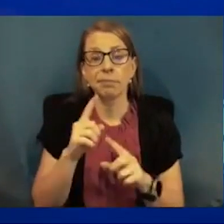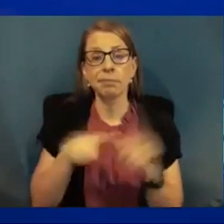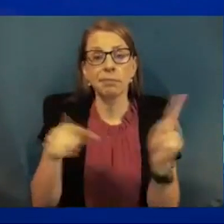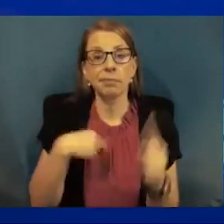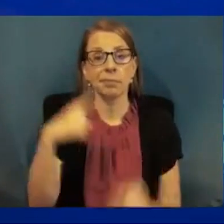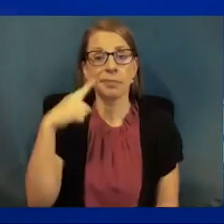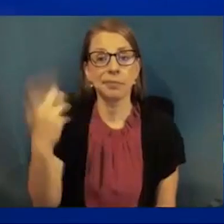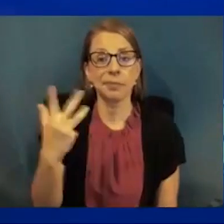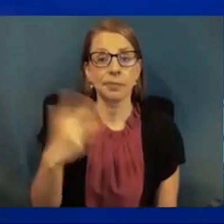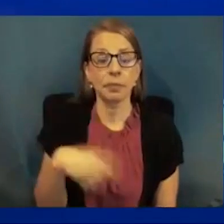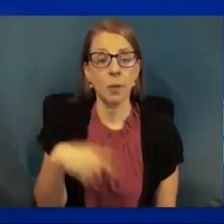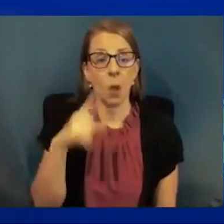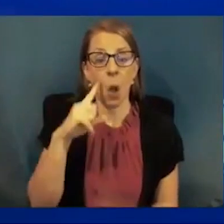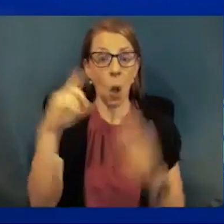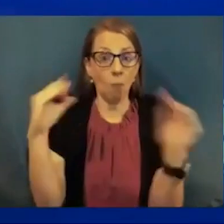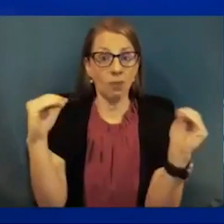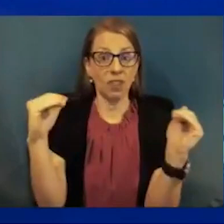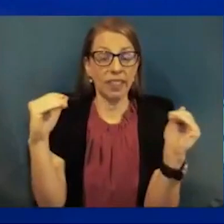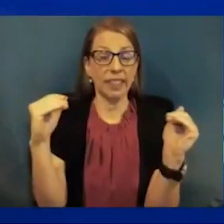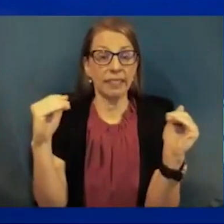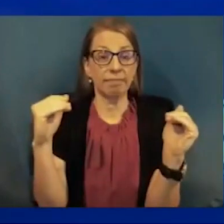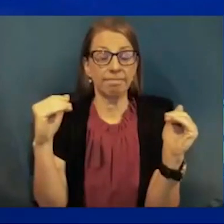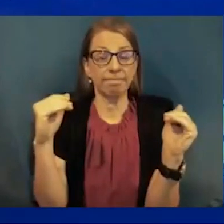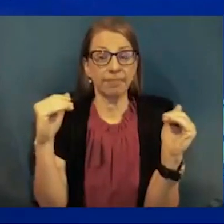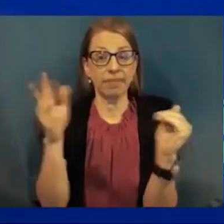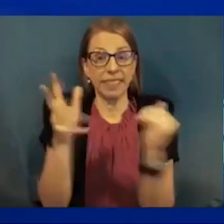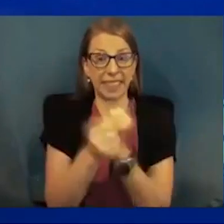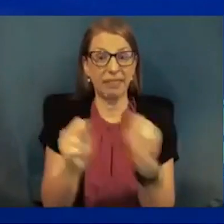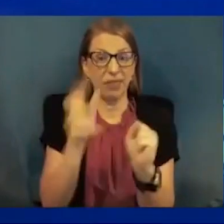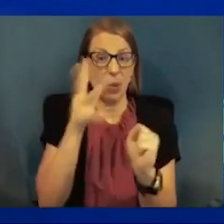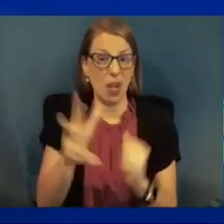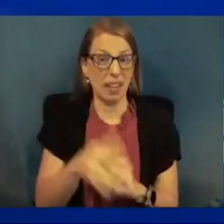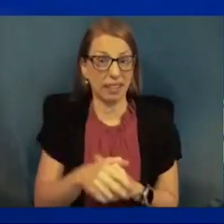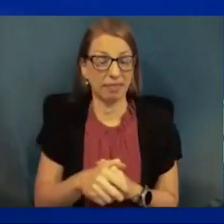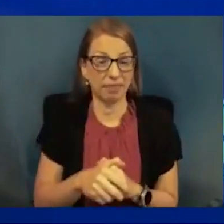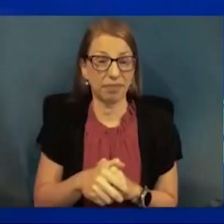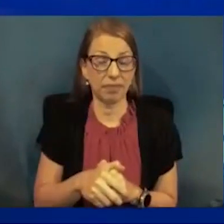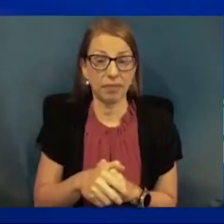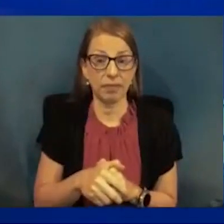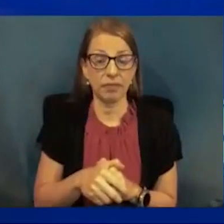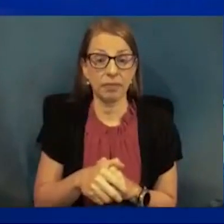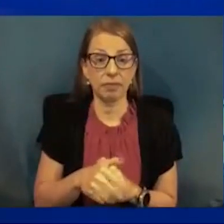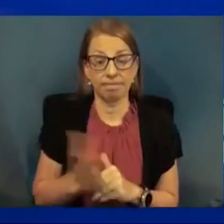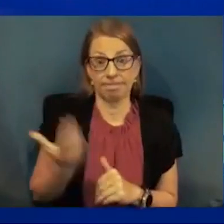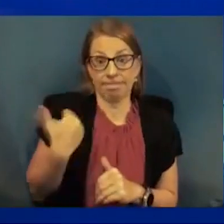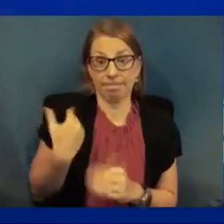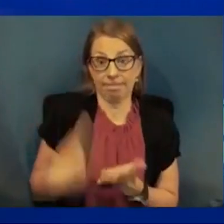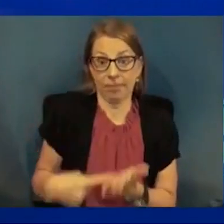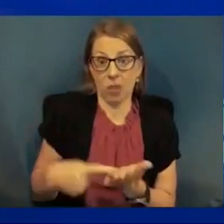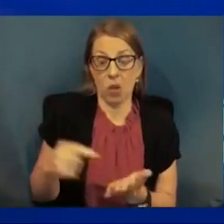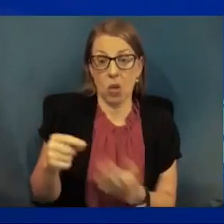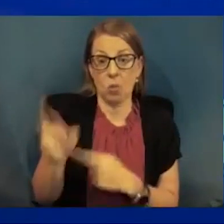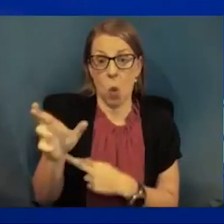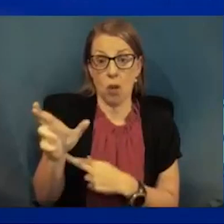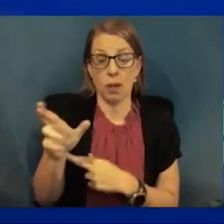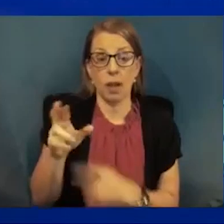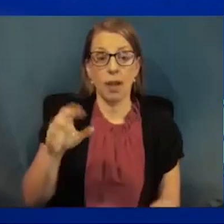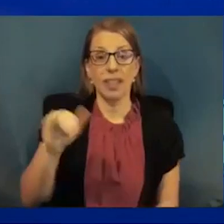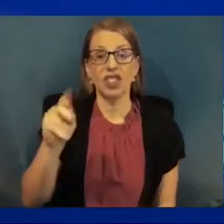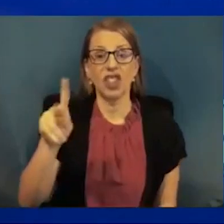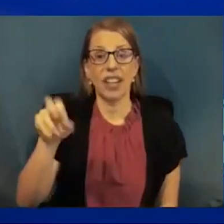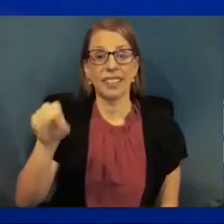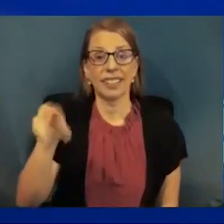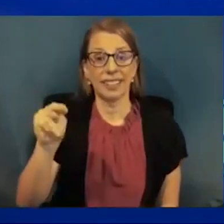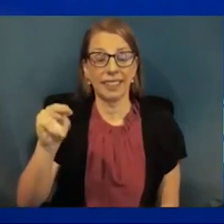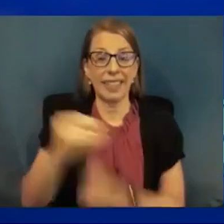hopefully that'll be safe. When I last talked to the Royals or to Jackson County a few weeks ago